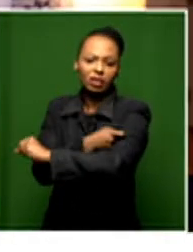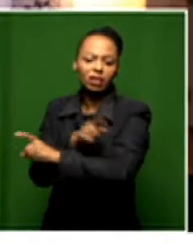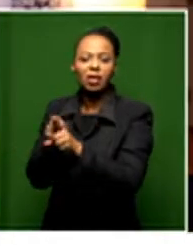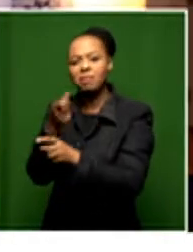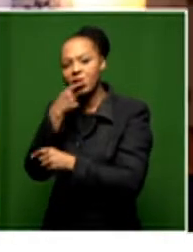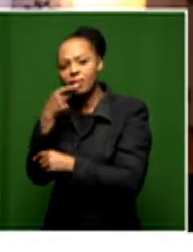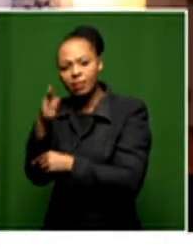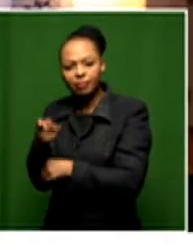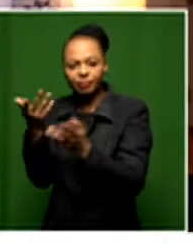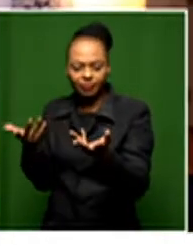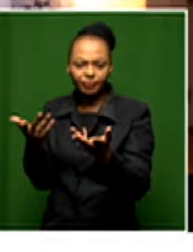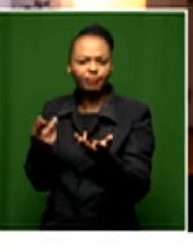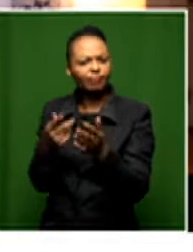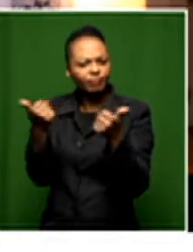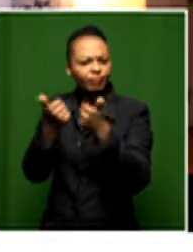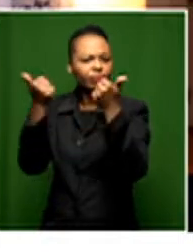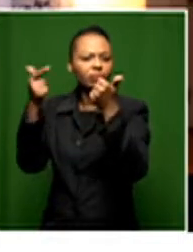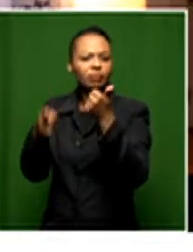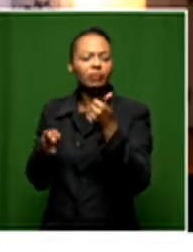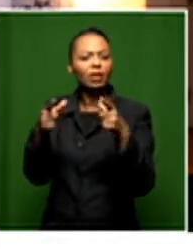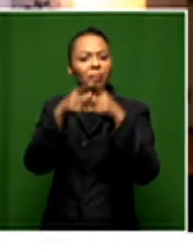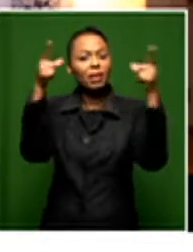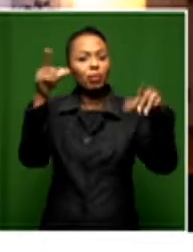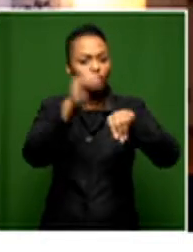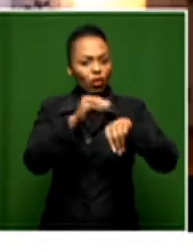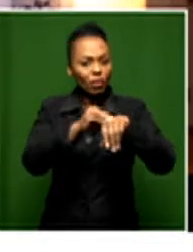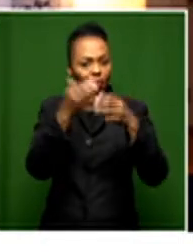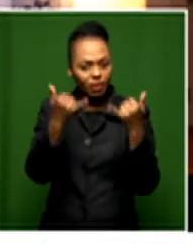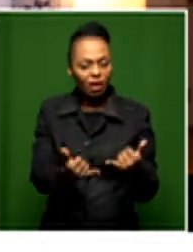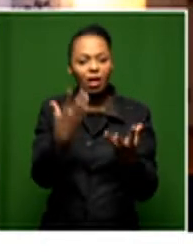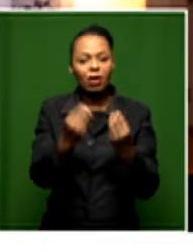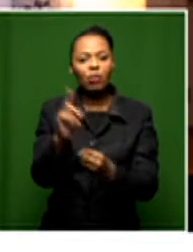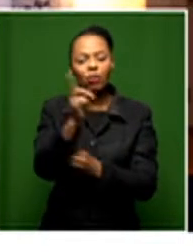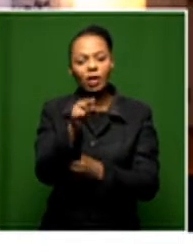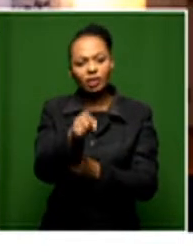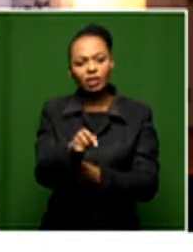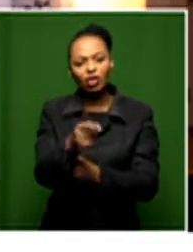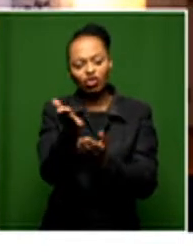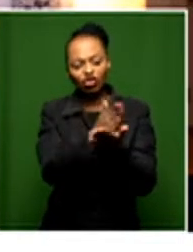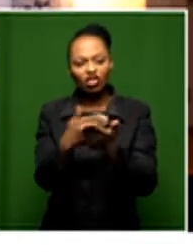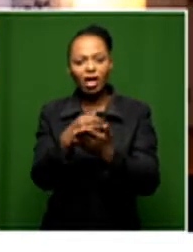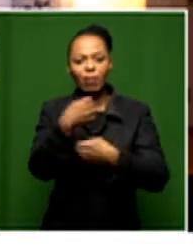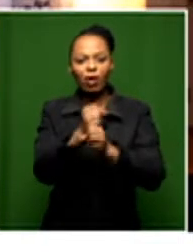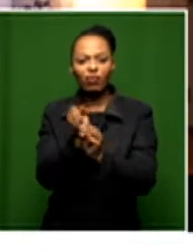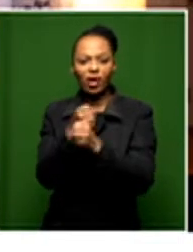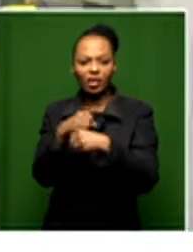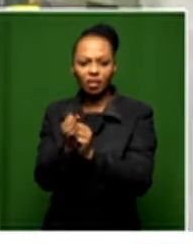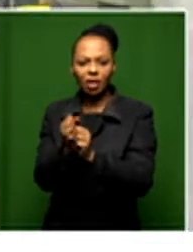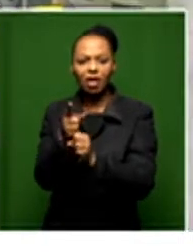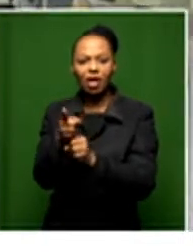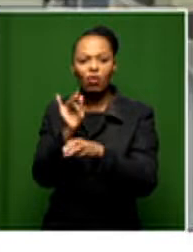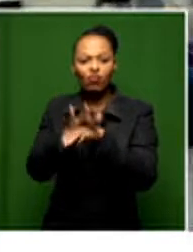drugs. Sherwin. And one of the biggest problems we have is just a sheer manufacturing constraint in the